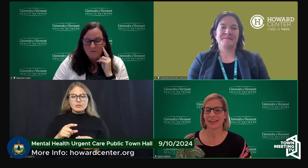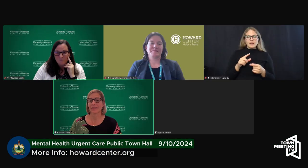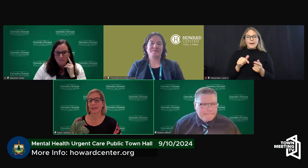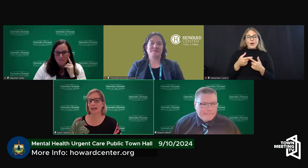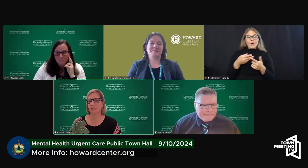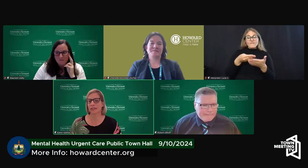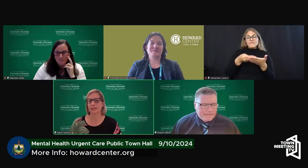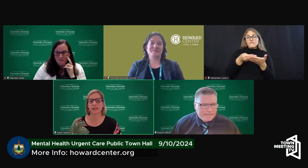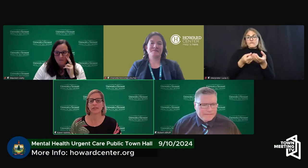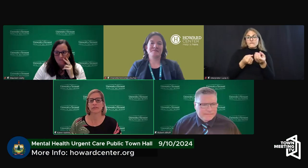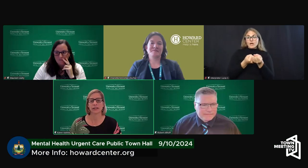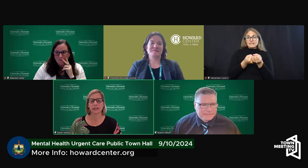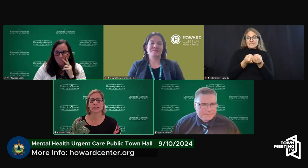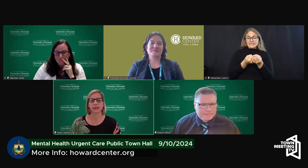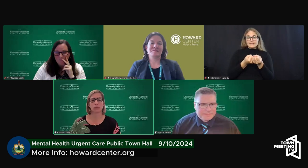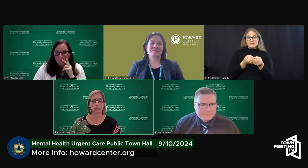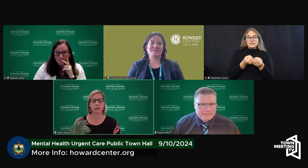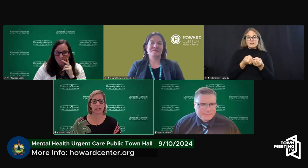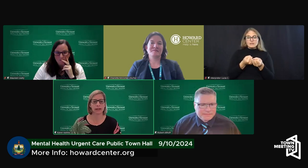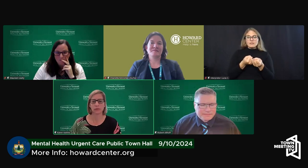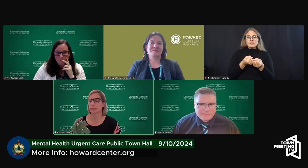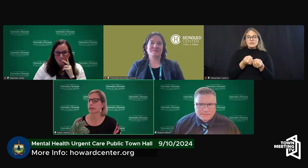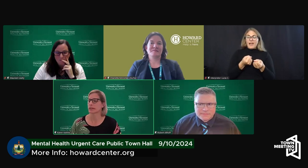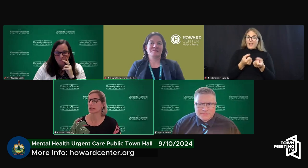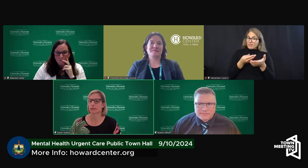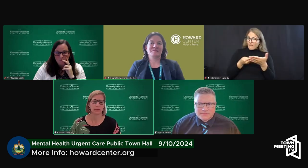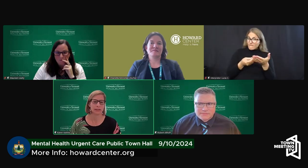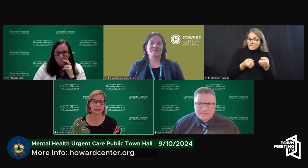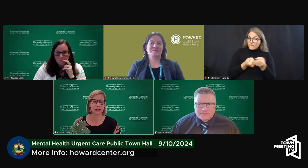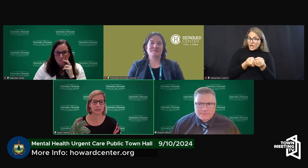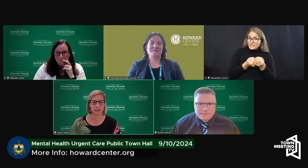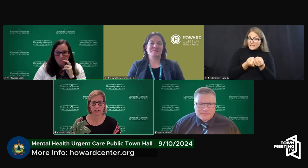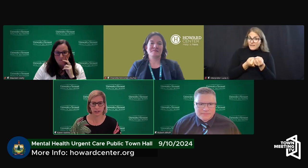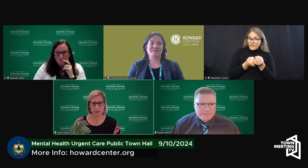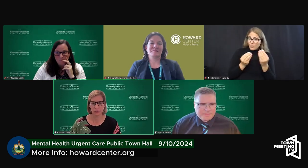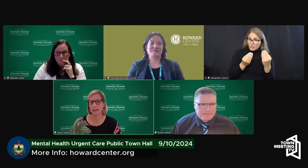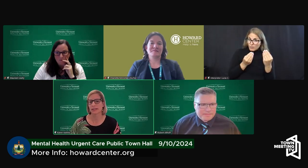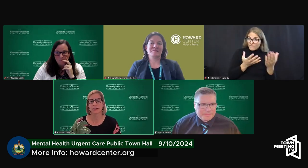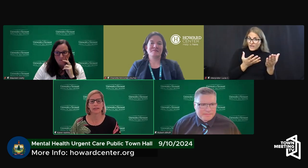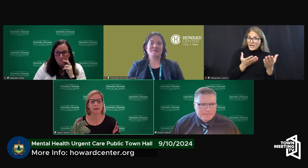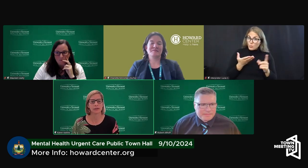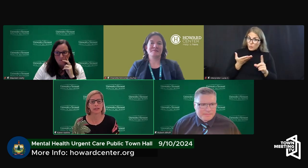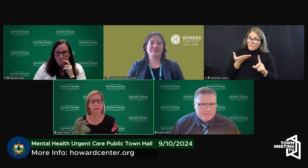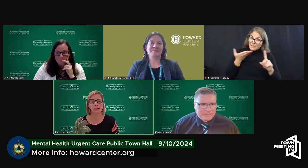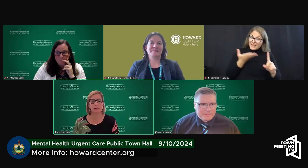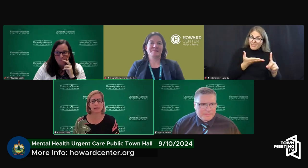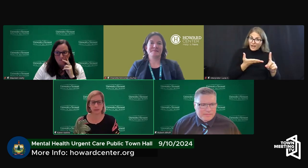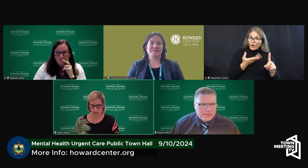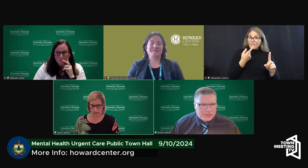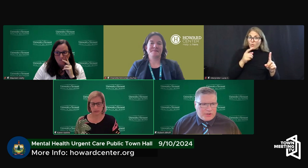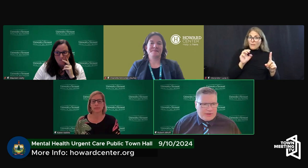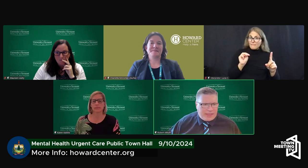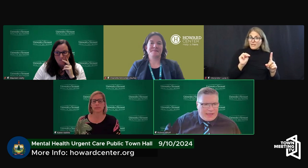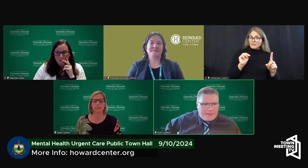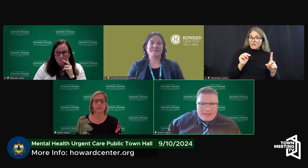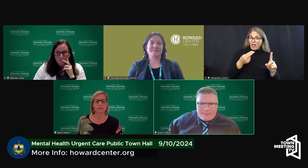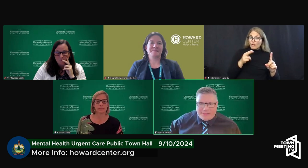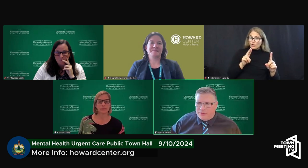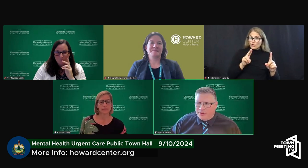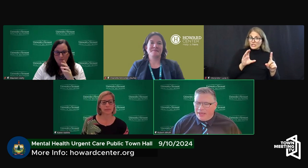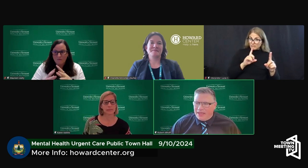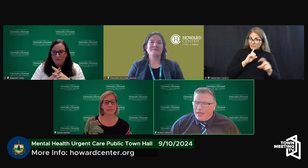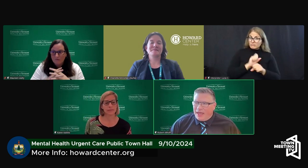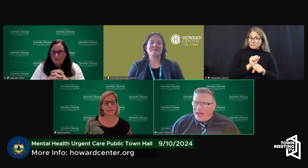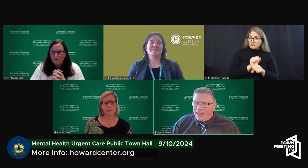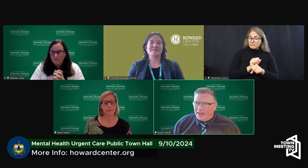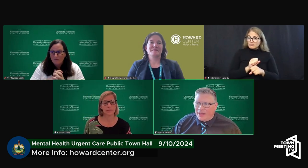funding and the confidence that the funding that we're providing will be there for the mental health urgent care. Would you mind taking that one as well? Sure. Yeah, I'm happy